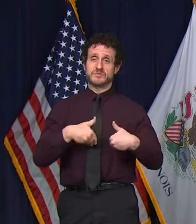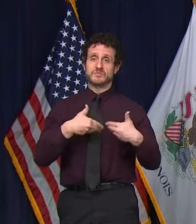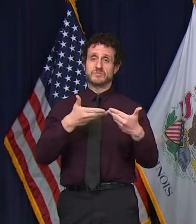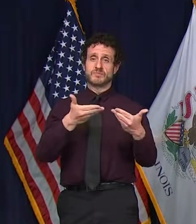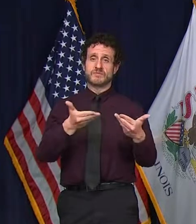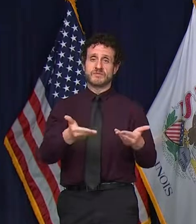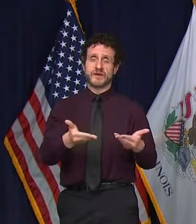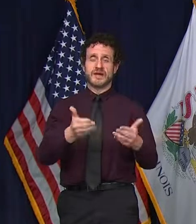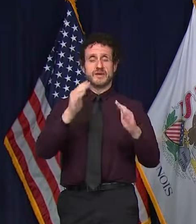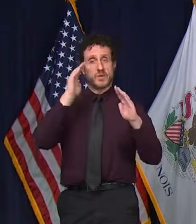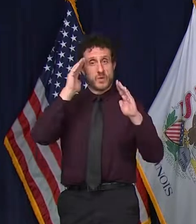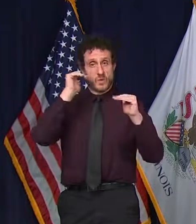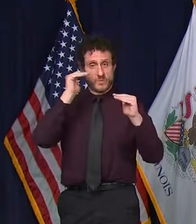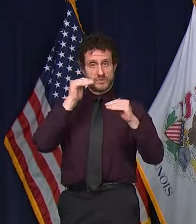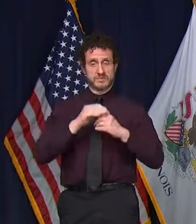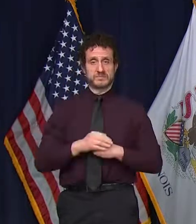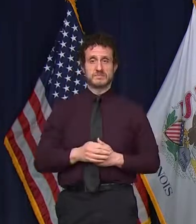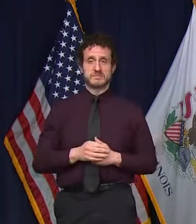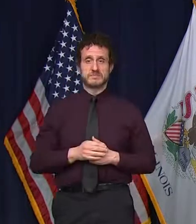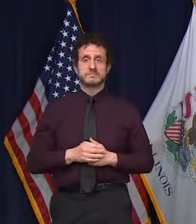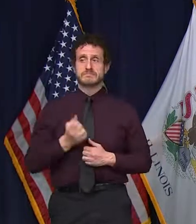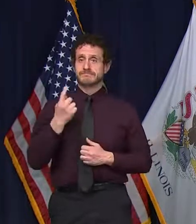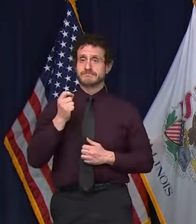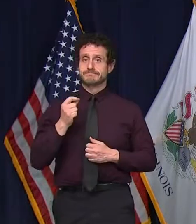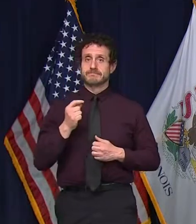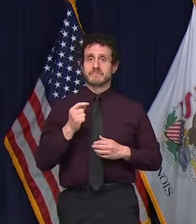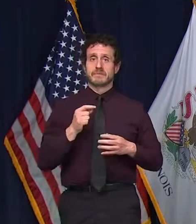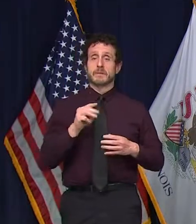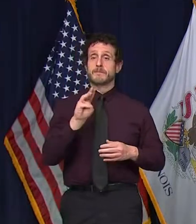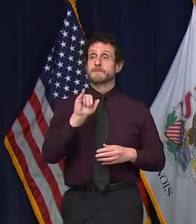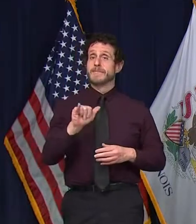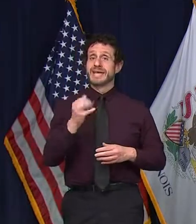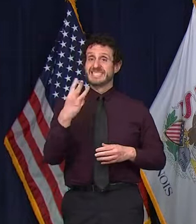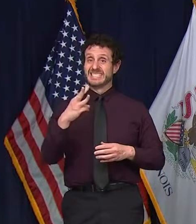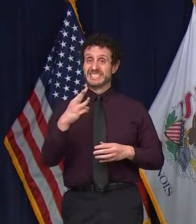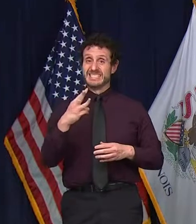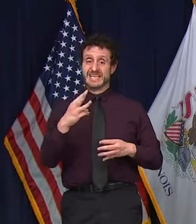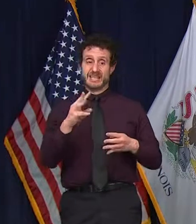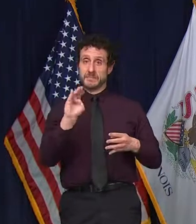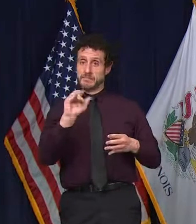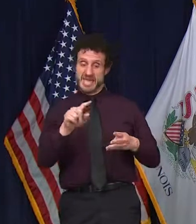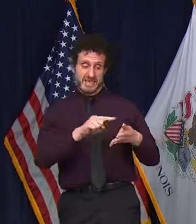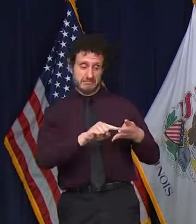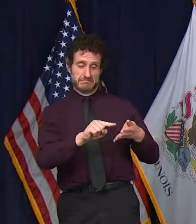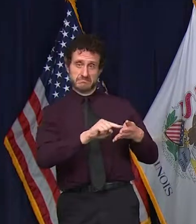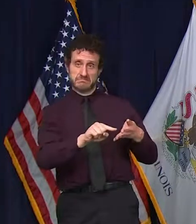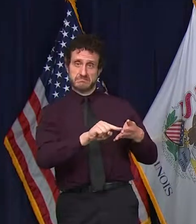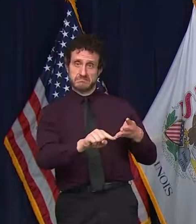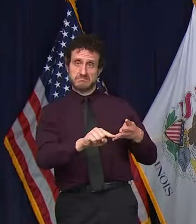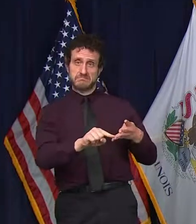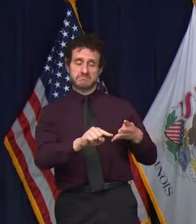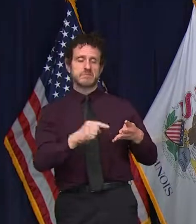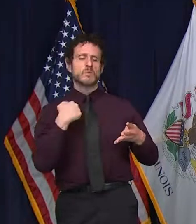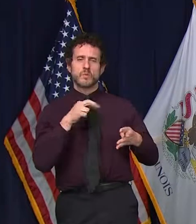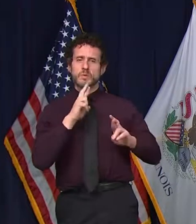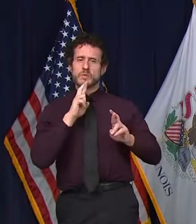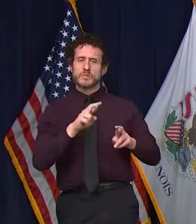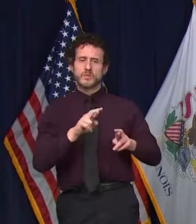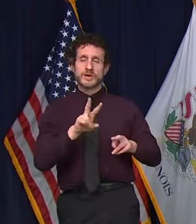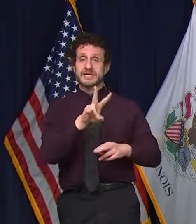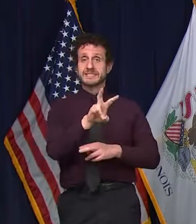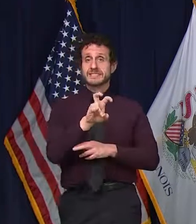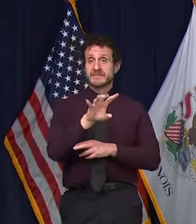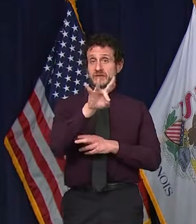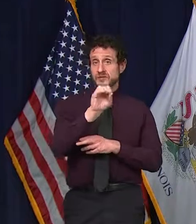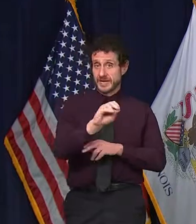to share that for the week ending May 16th, we reported out a total of